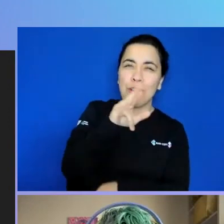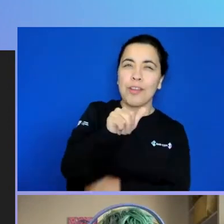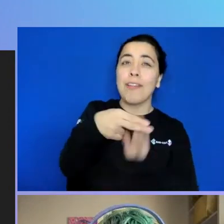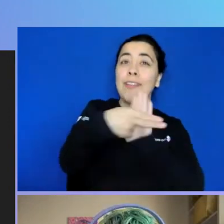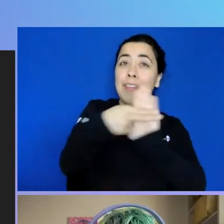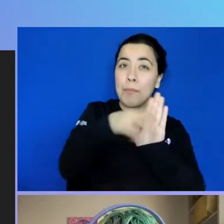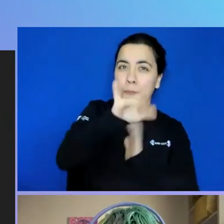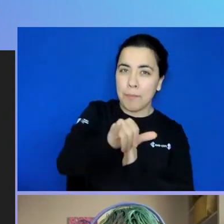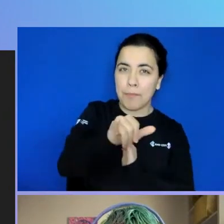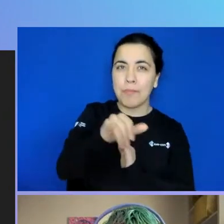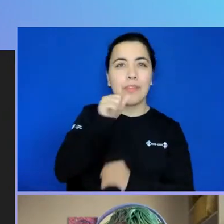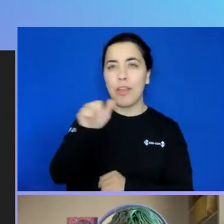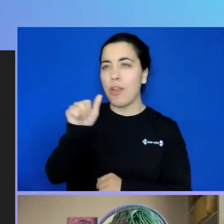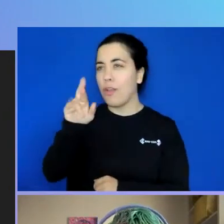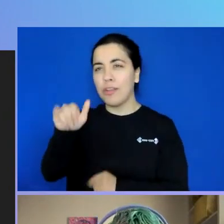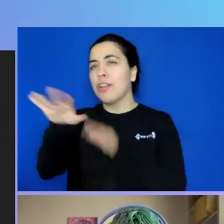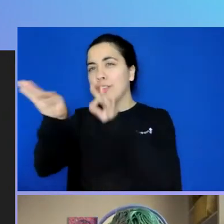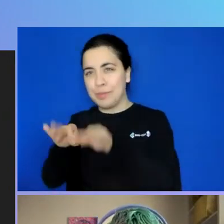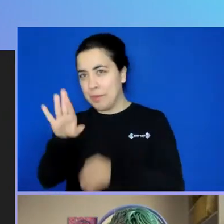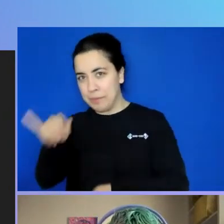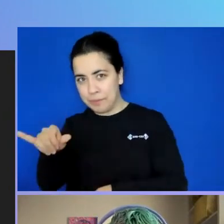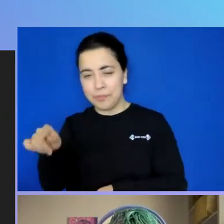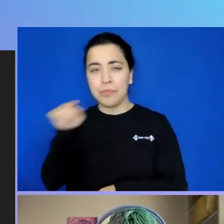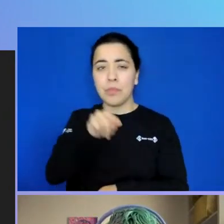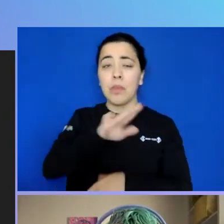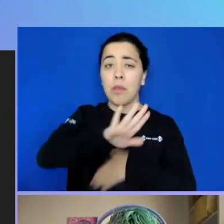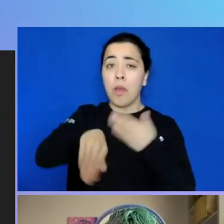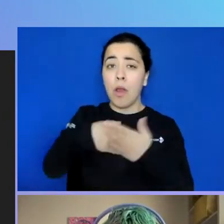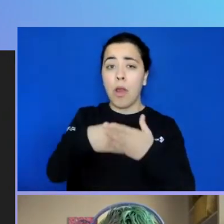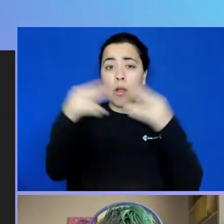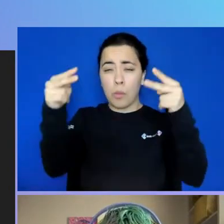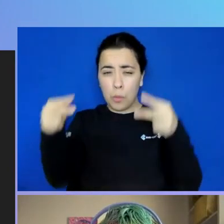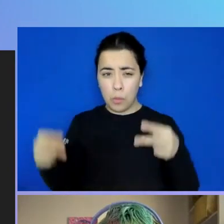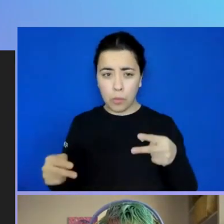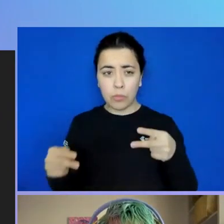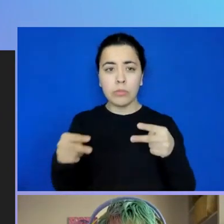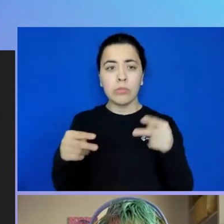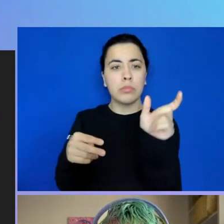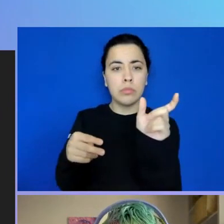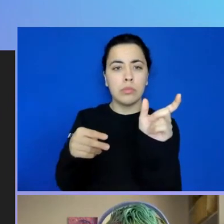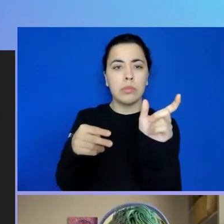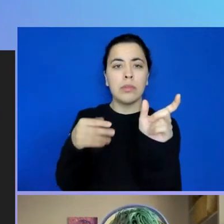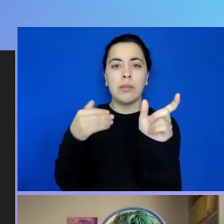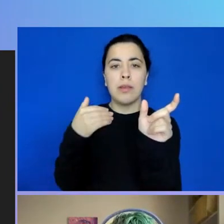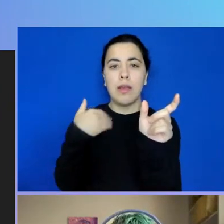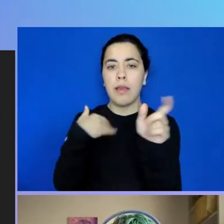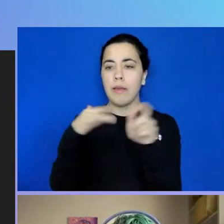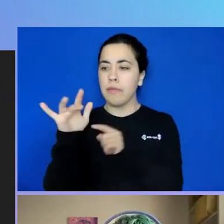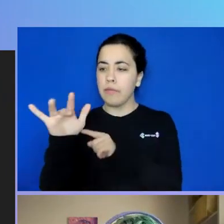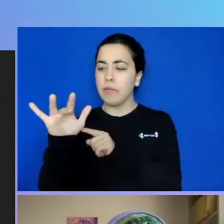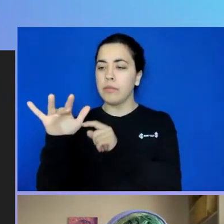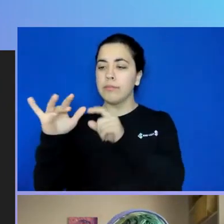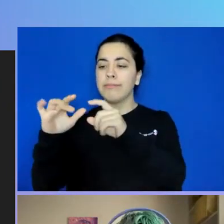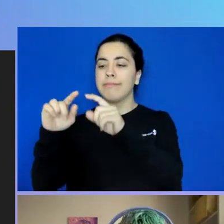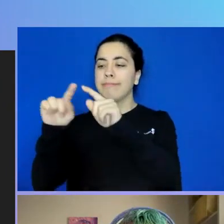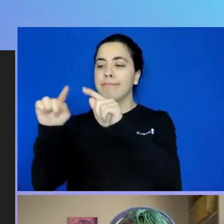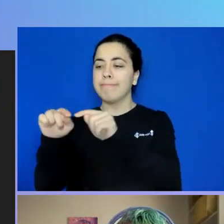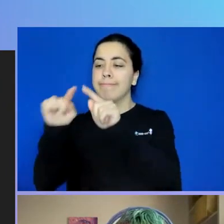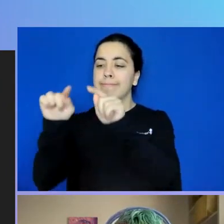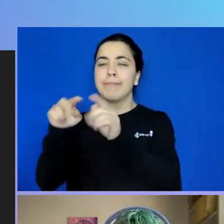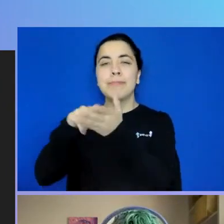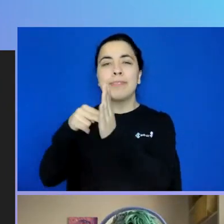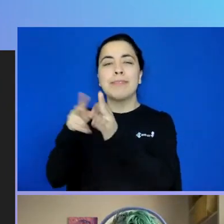instead. So all of our code snippets have this button here that will allow you to copy the code snippet to